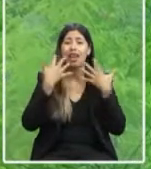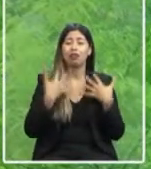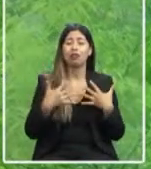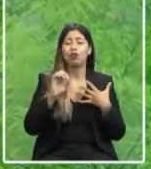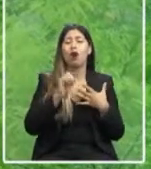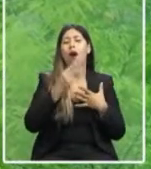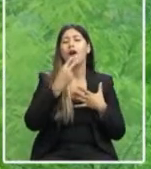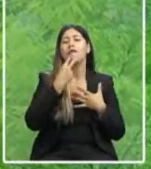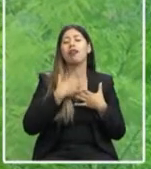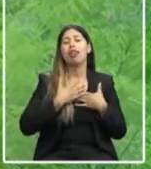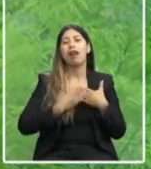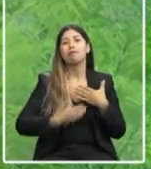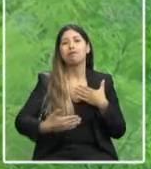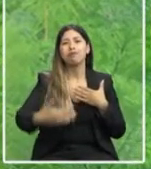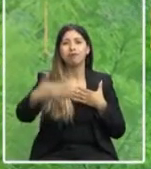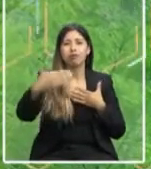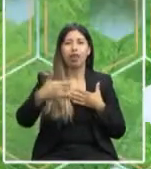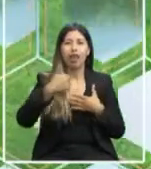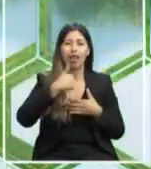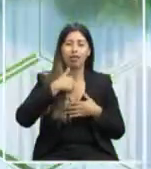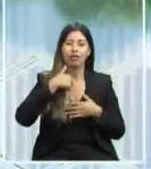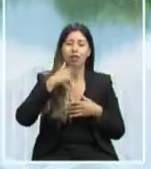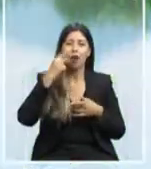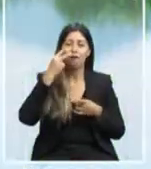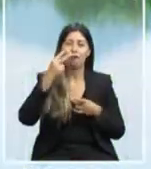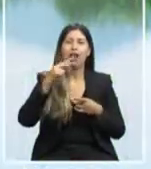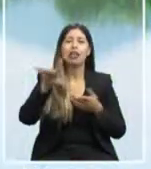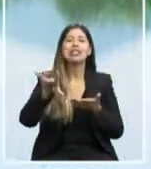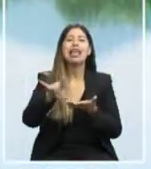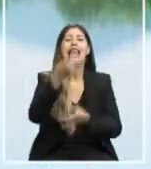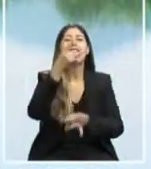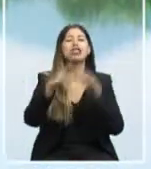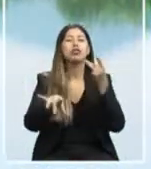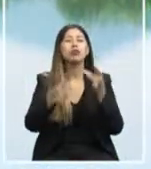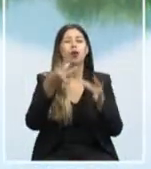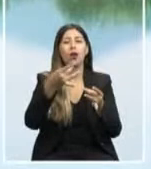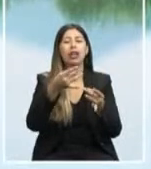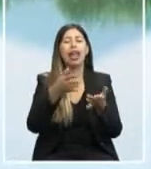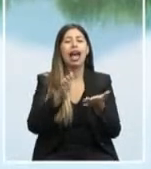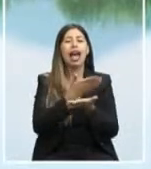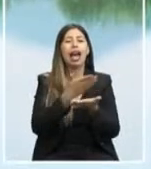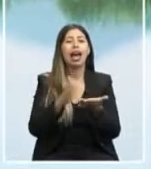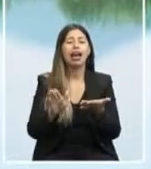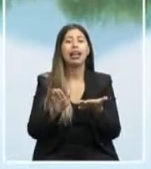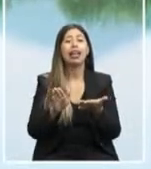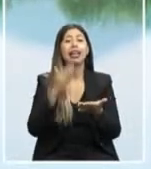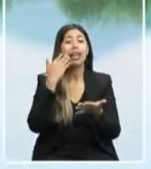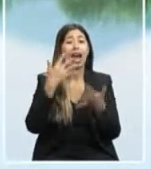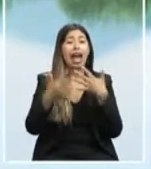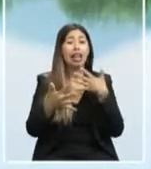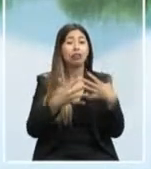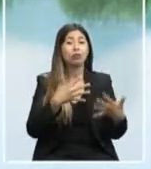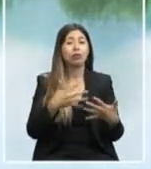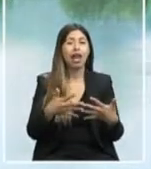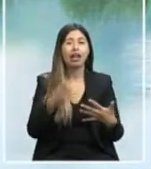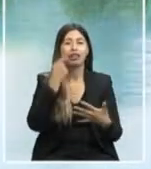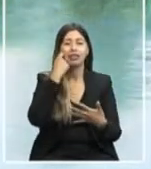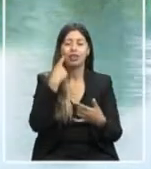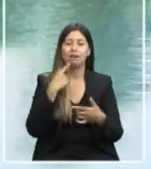It means that how, like, if an organism is